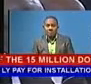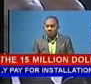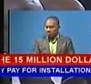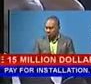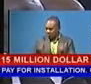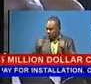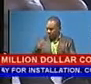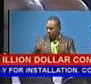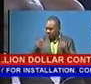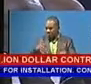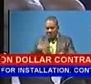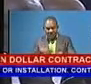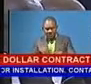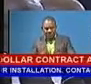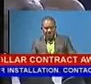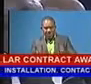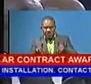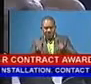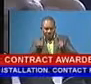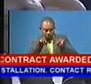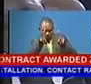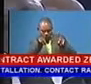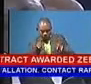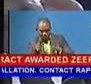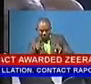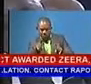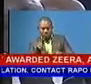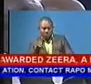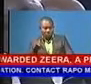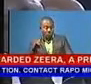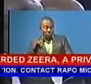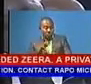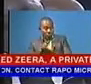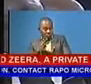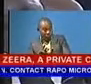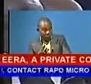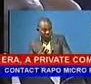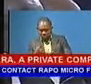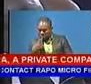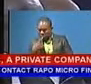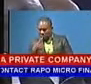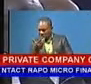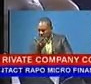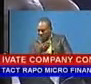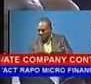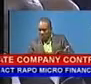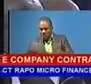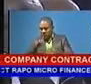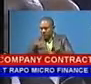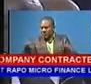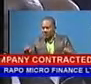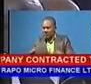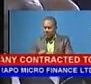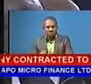Several times during cross-examination, the witness indicated that certain polling stations have